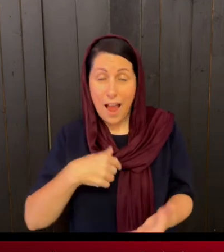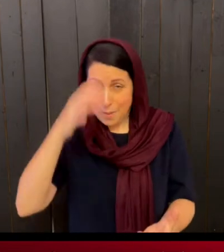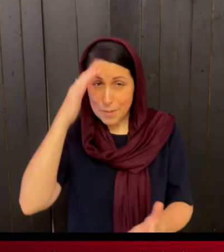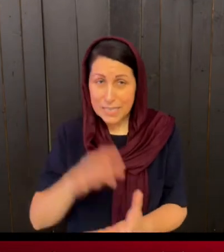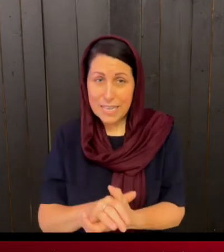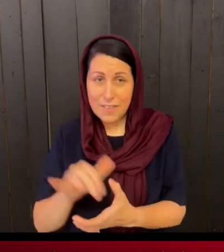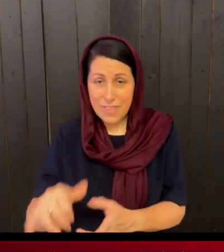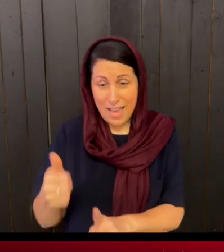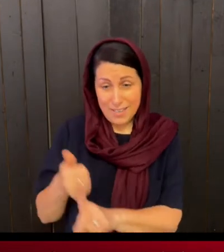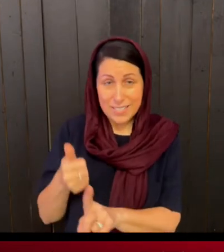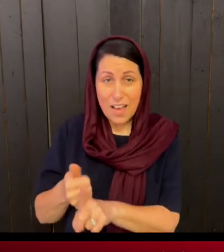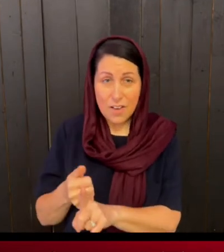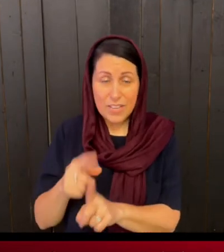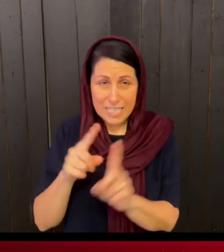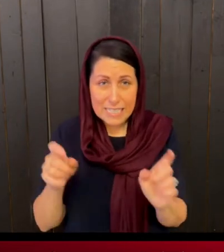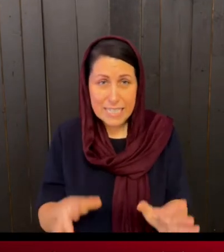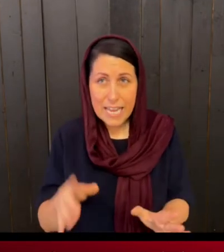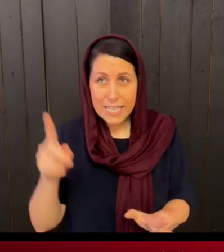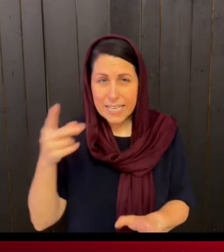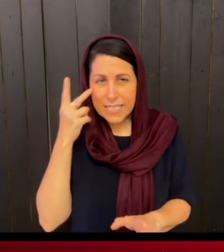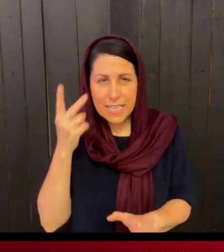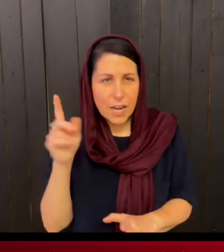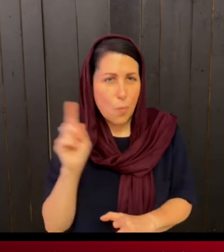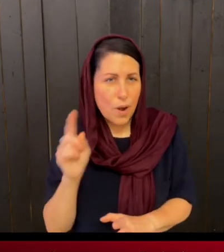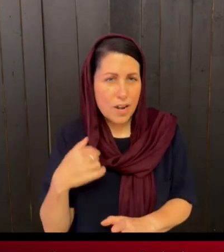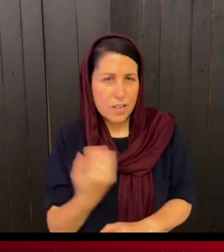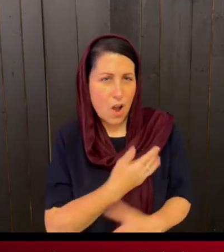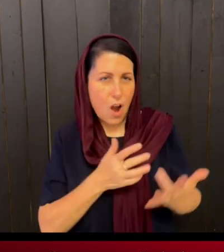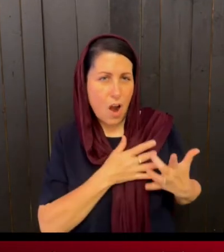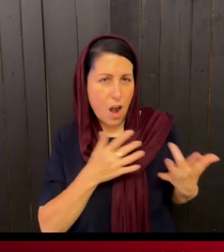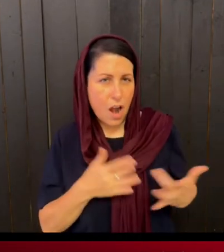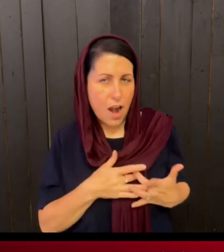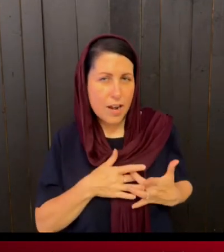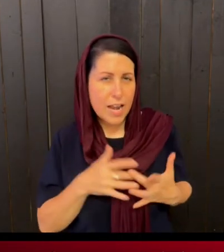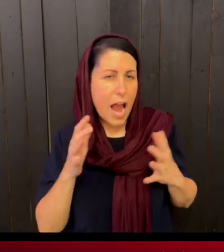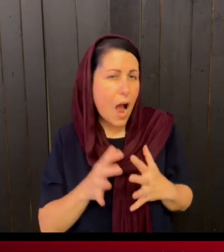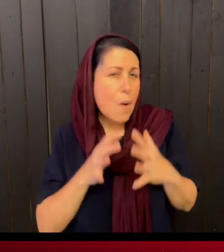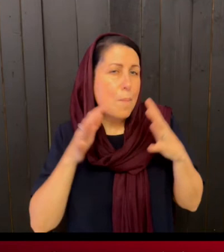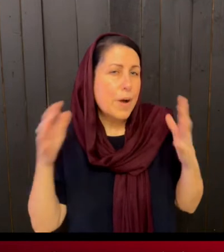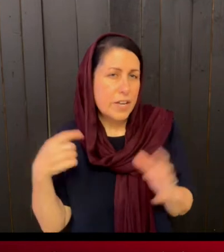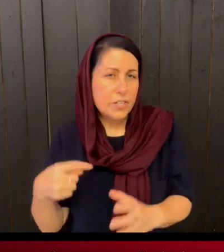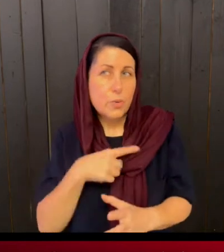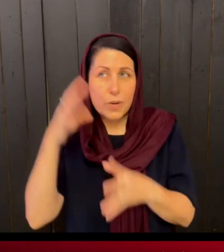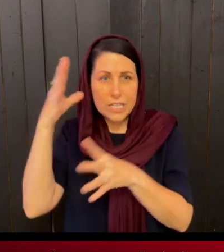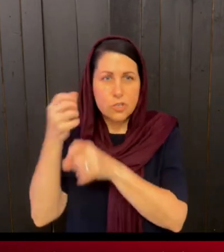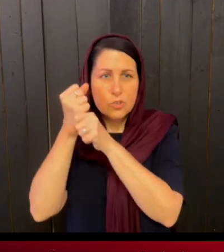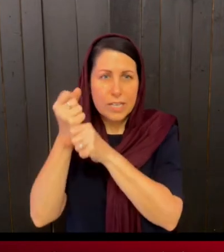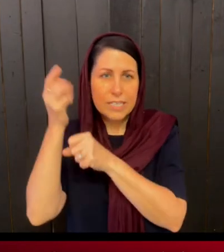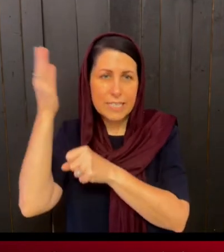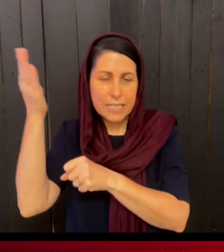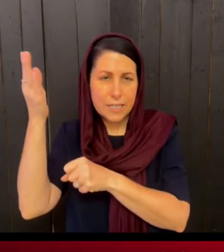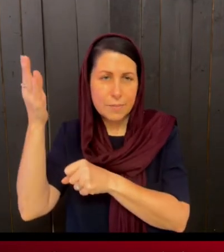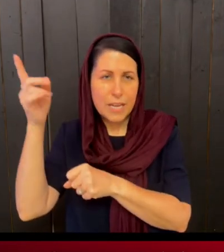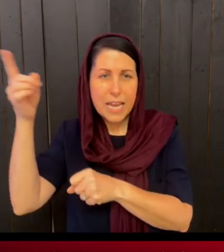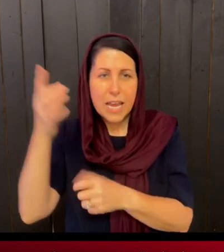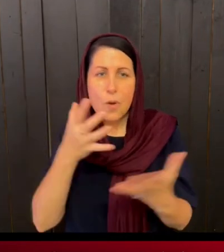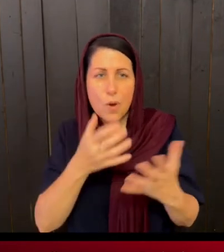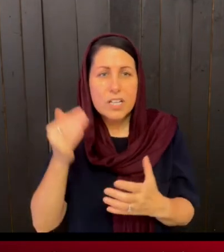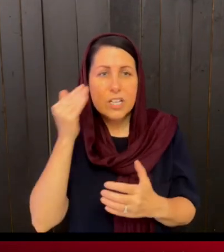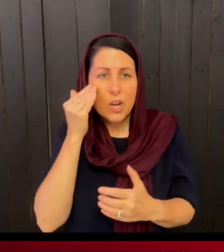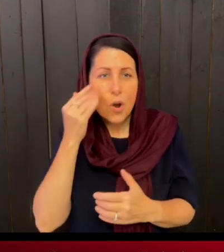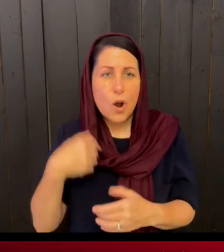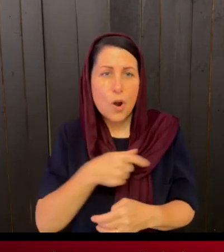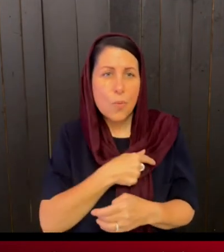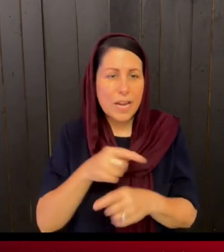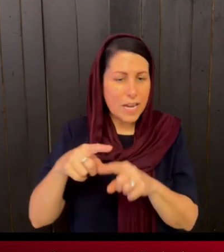And he's just seeing where our heart is. How much do we trust him? He wants to know, are we relying more on human